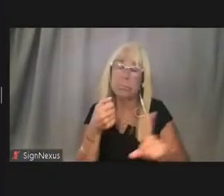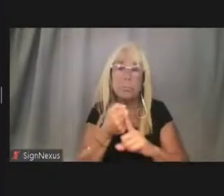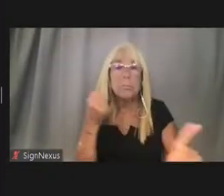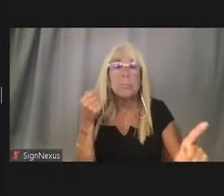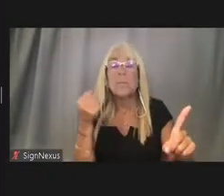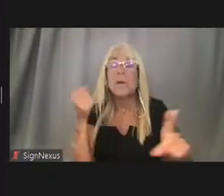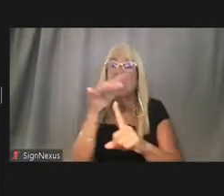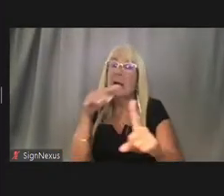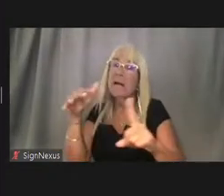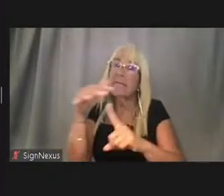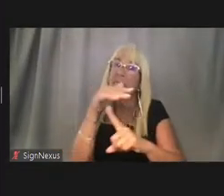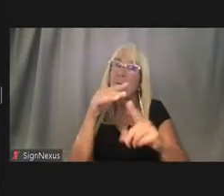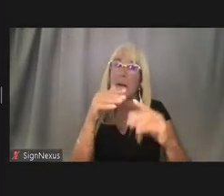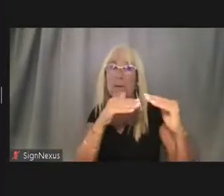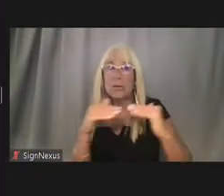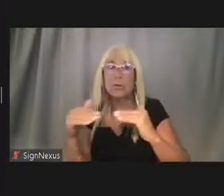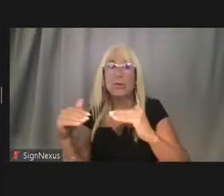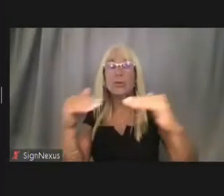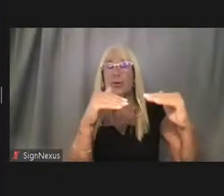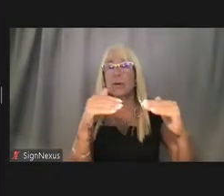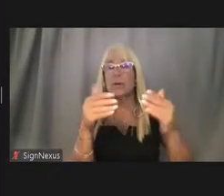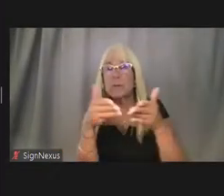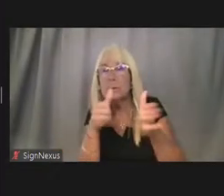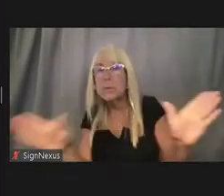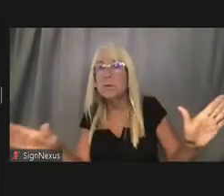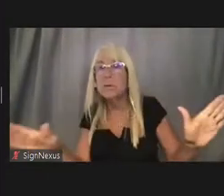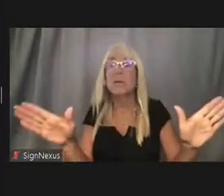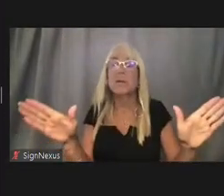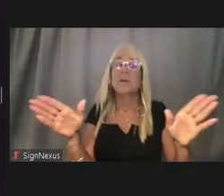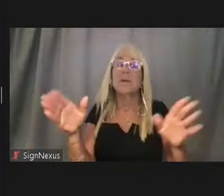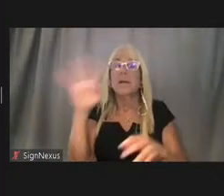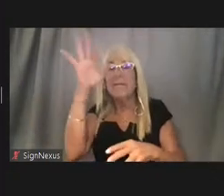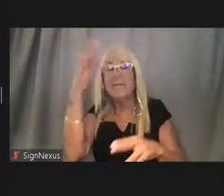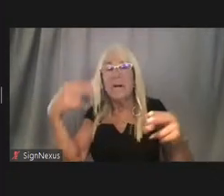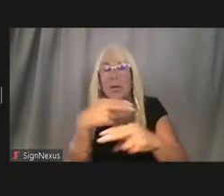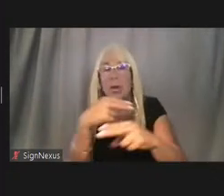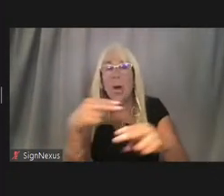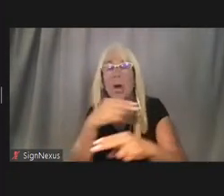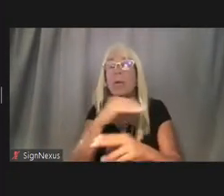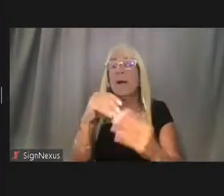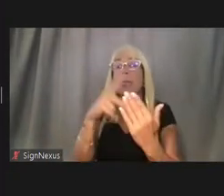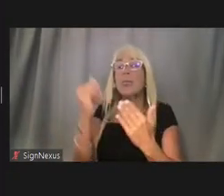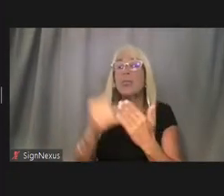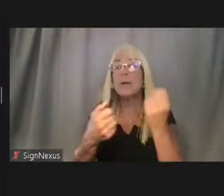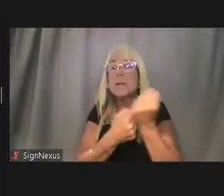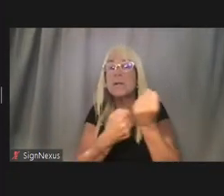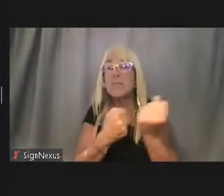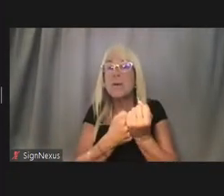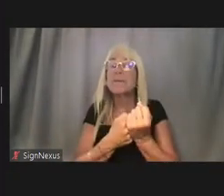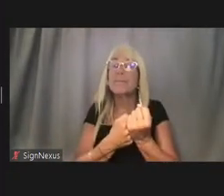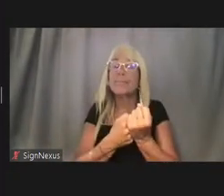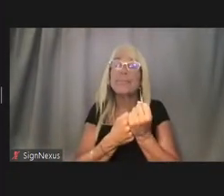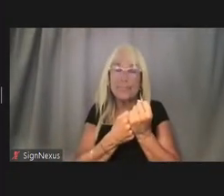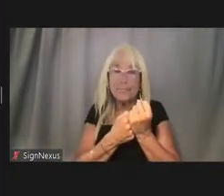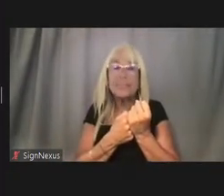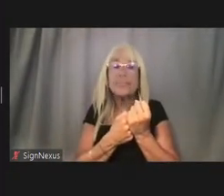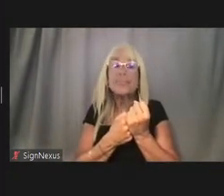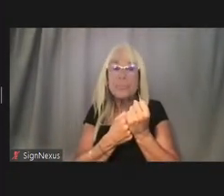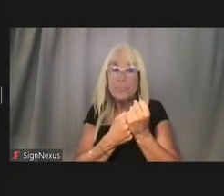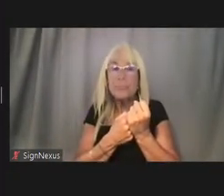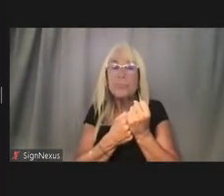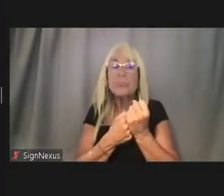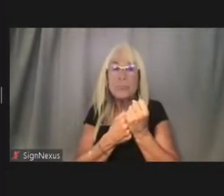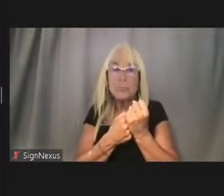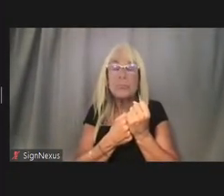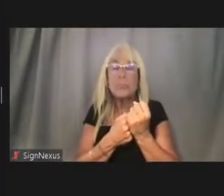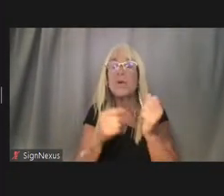environmental justice populations Federal Highway Administration and the project sponsors incorporate enhanced public Outreach and coordination with